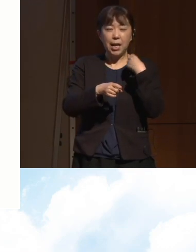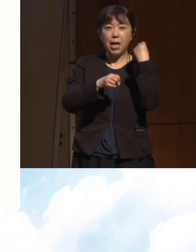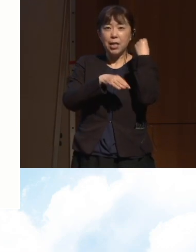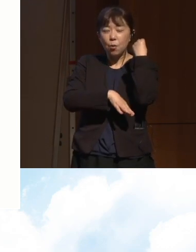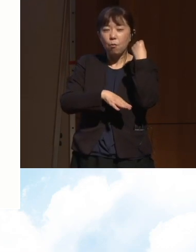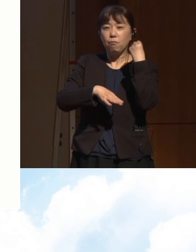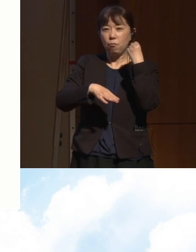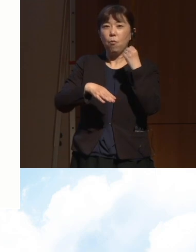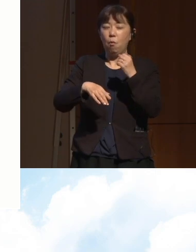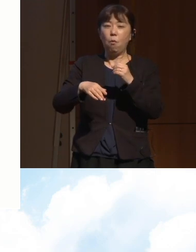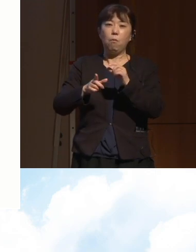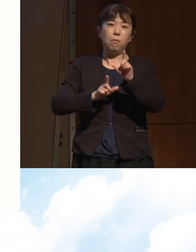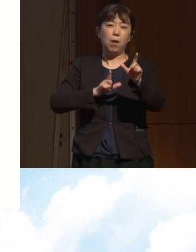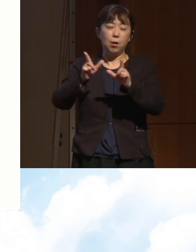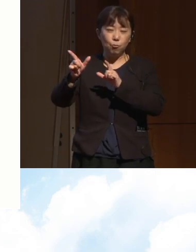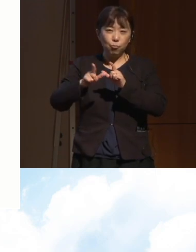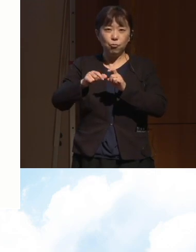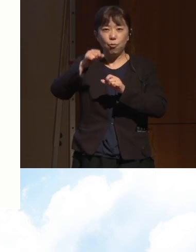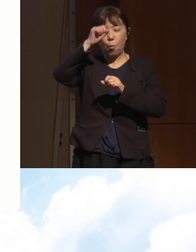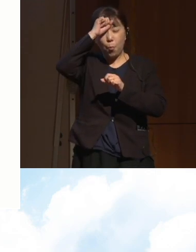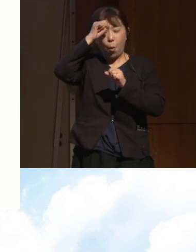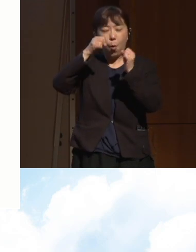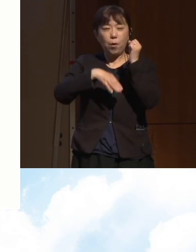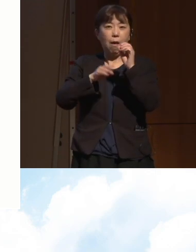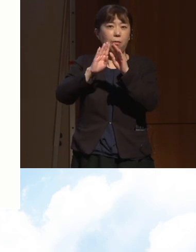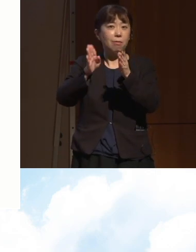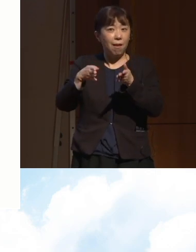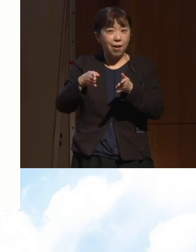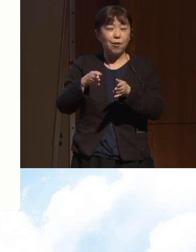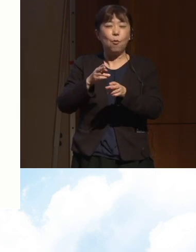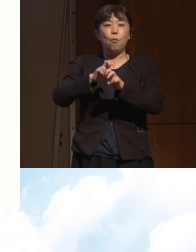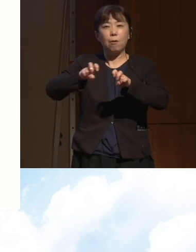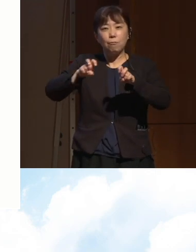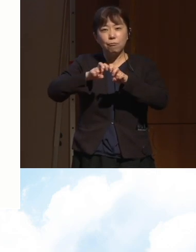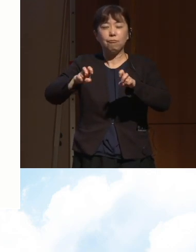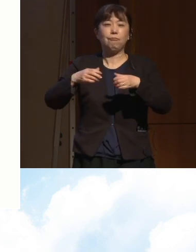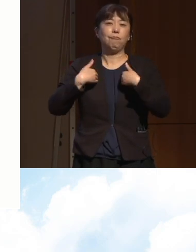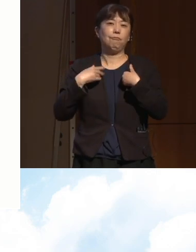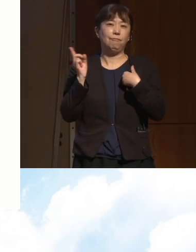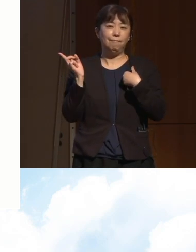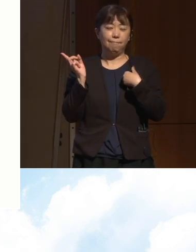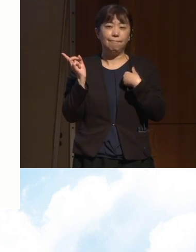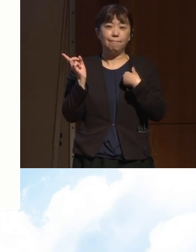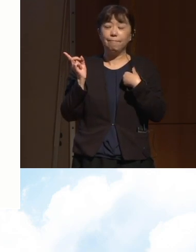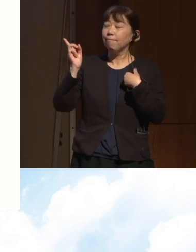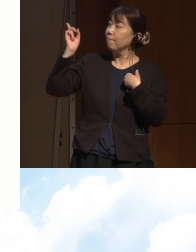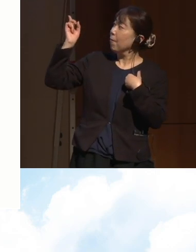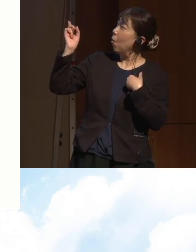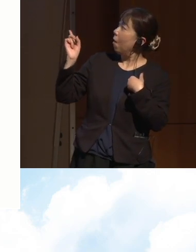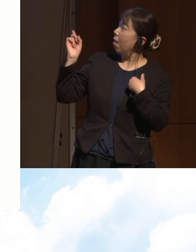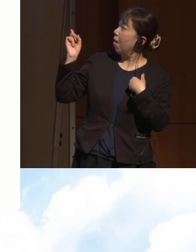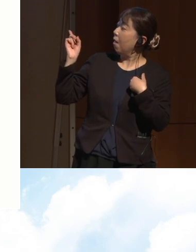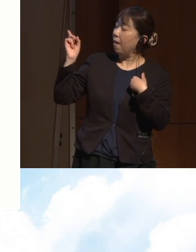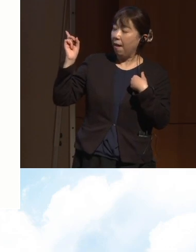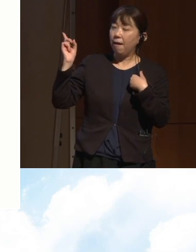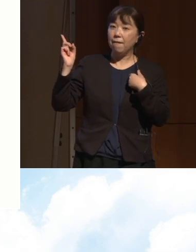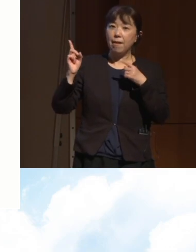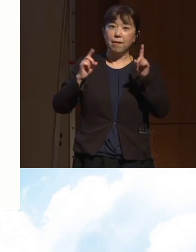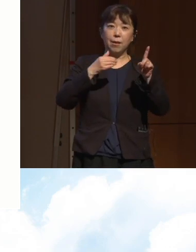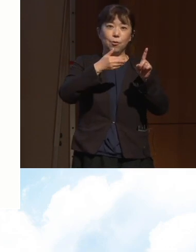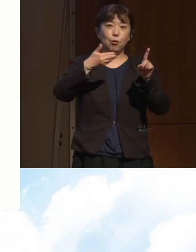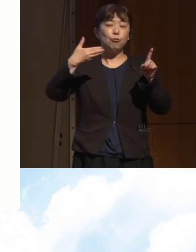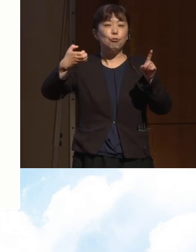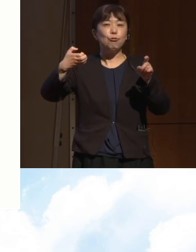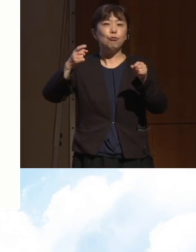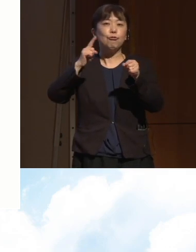filoviruses. If Marburg virus had been my prototype pathogen back in the late 1990s, we wouldn't have